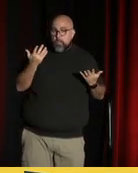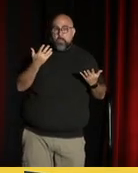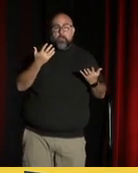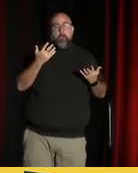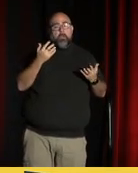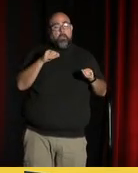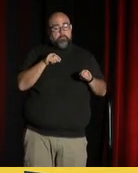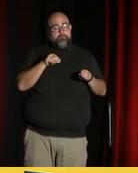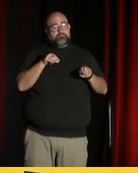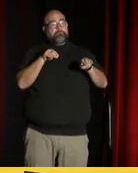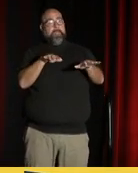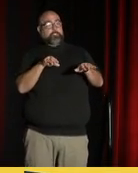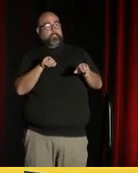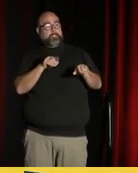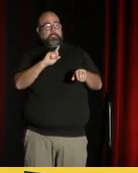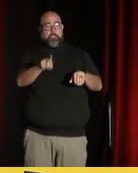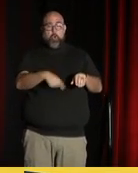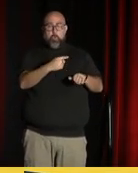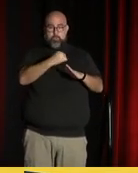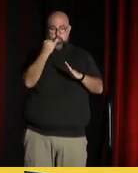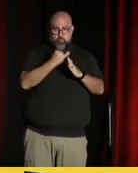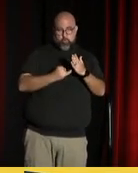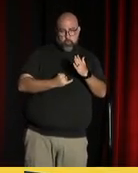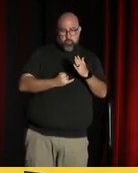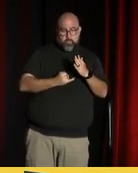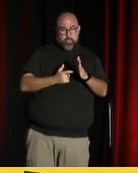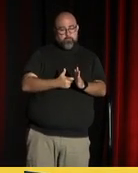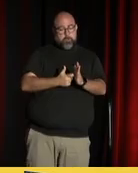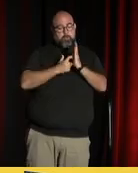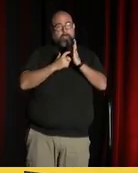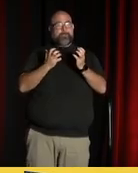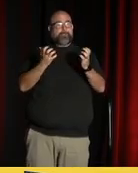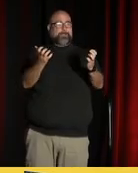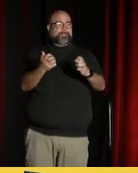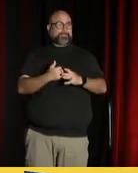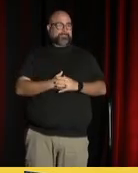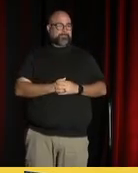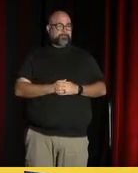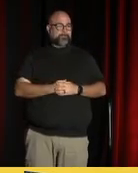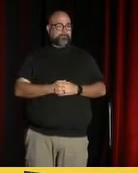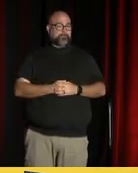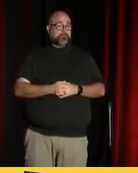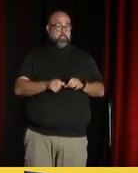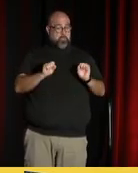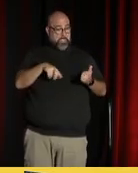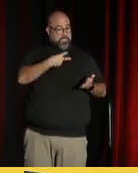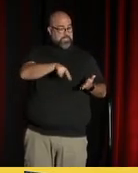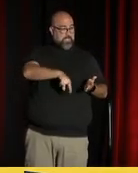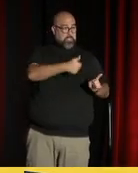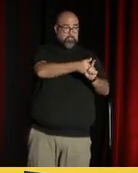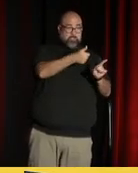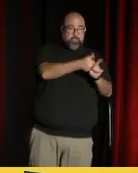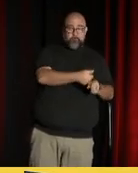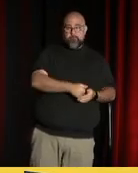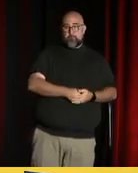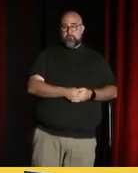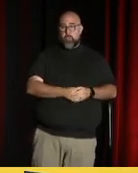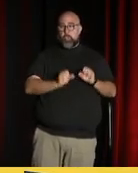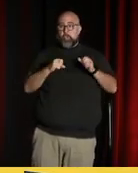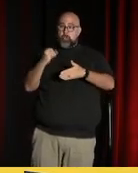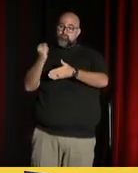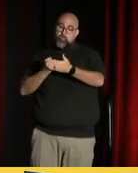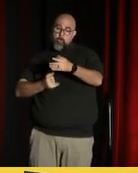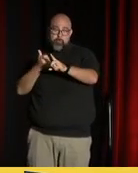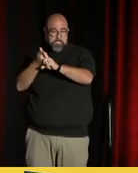Magic is the only art form that requires an audience. You can dance for yourself. You can draw